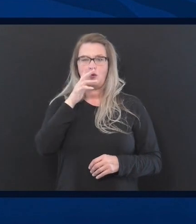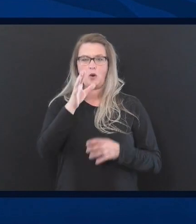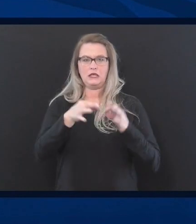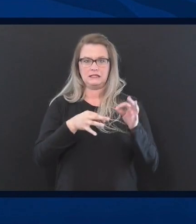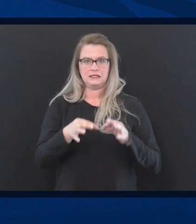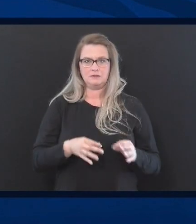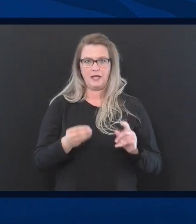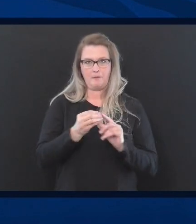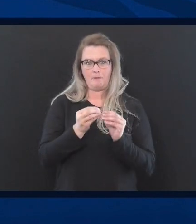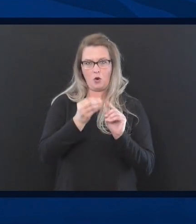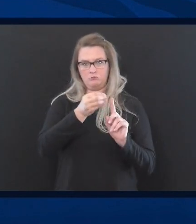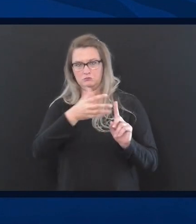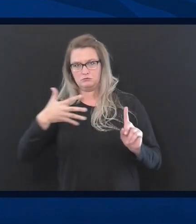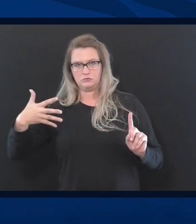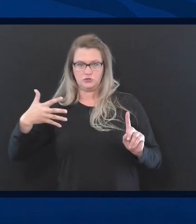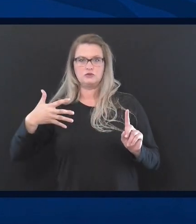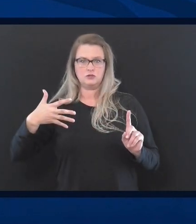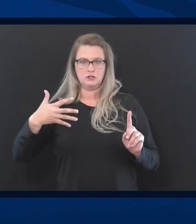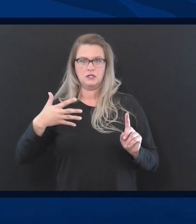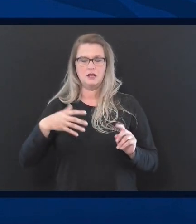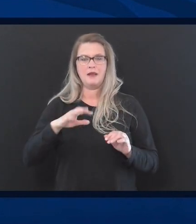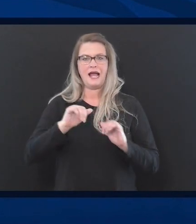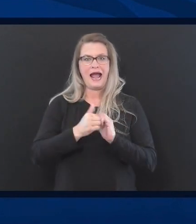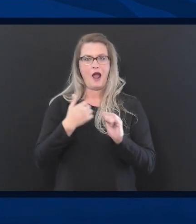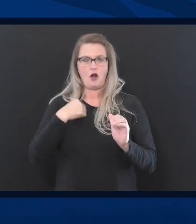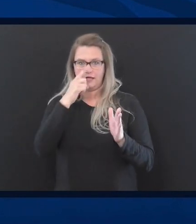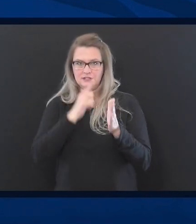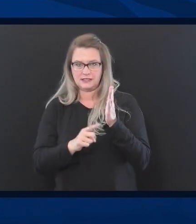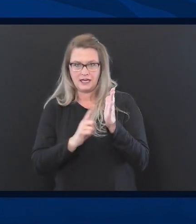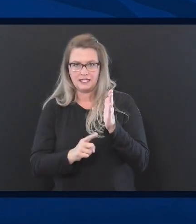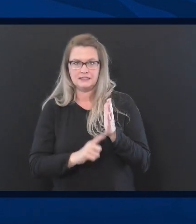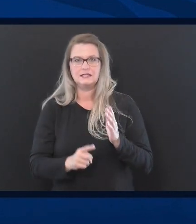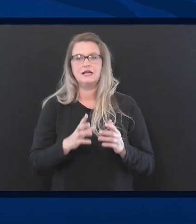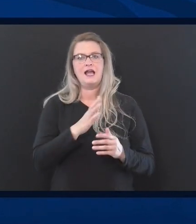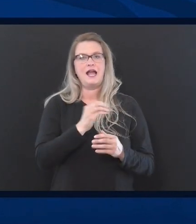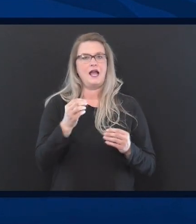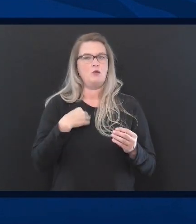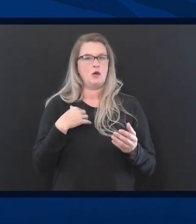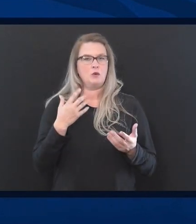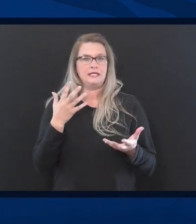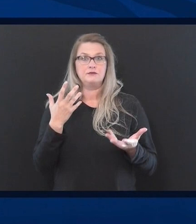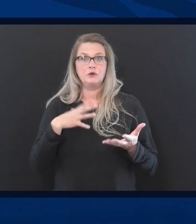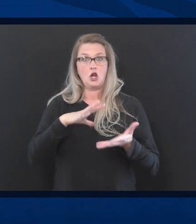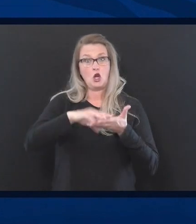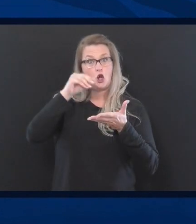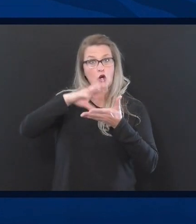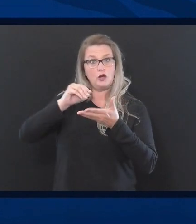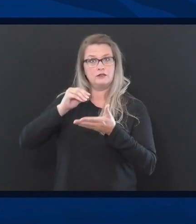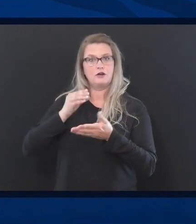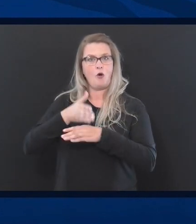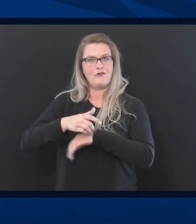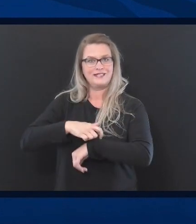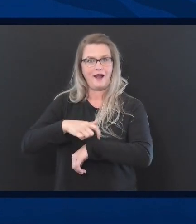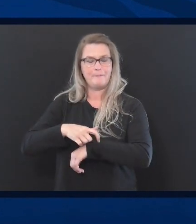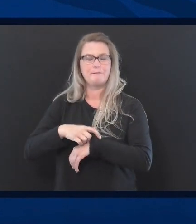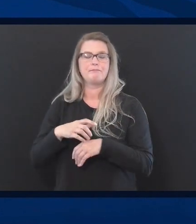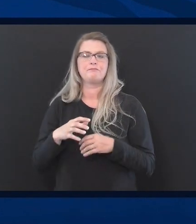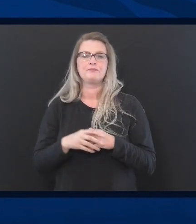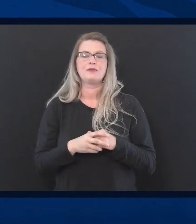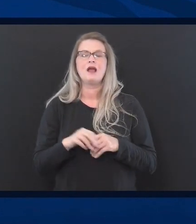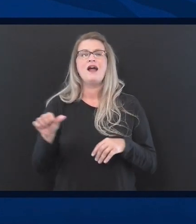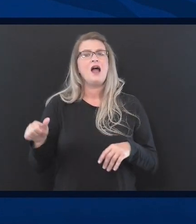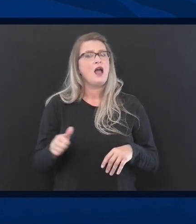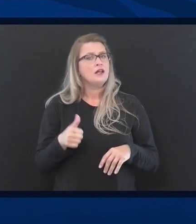dive into the case studies of some of these people over time, but we wanted to make sure that we display that. The